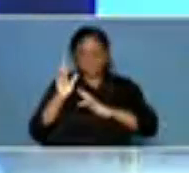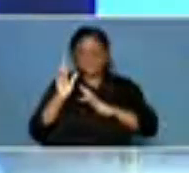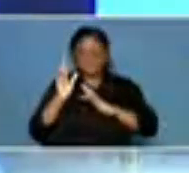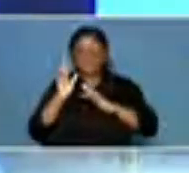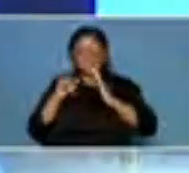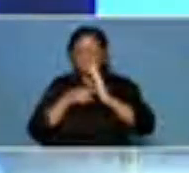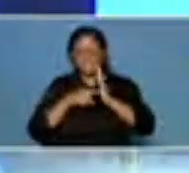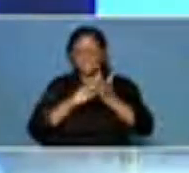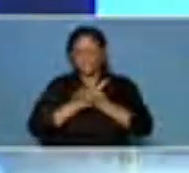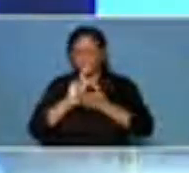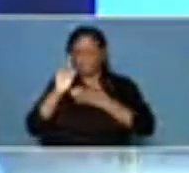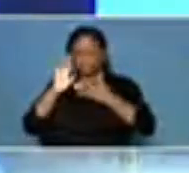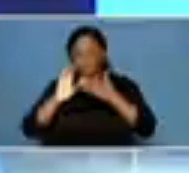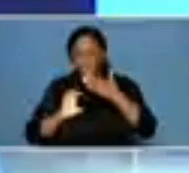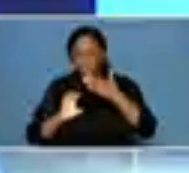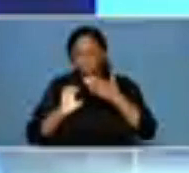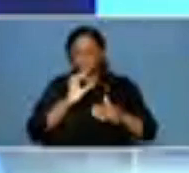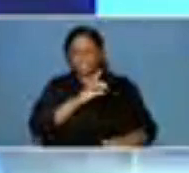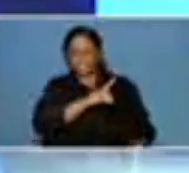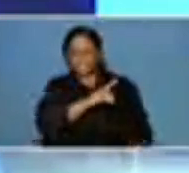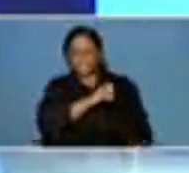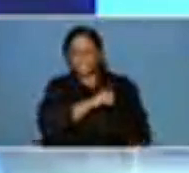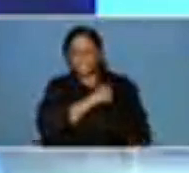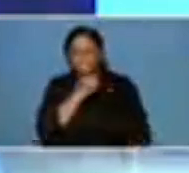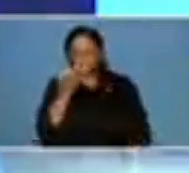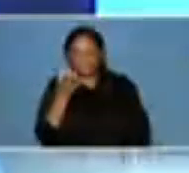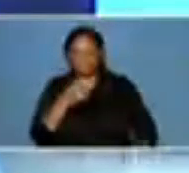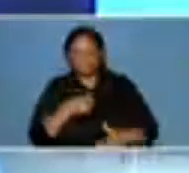past weekend. Our Desmond Saunders was there.